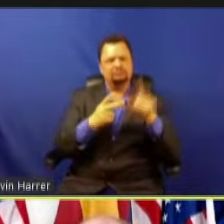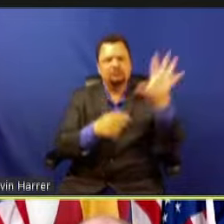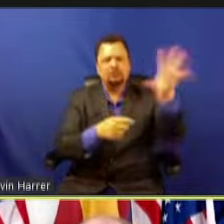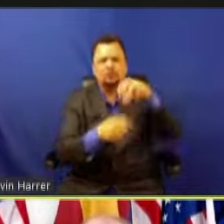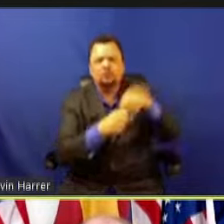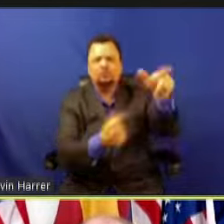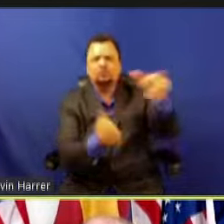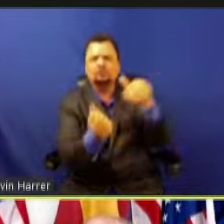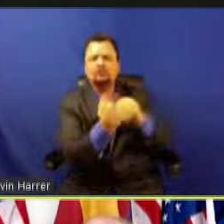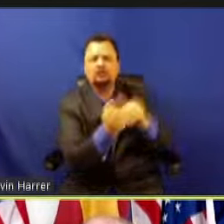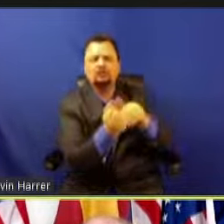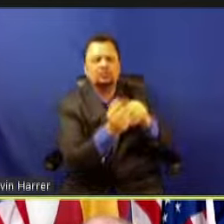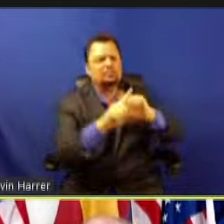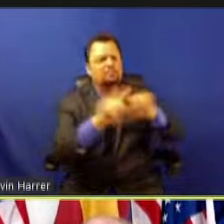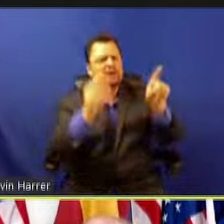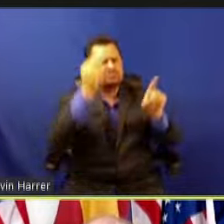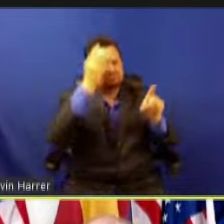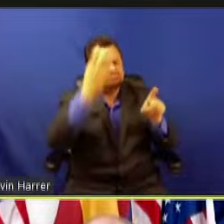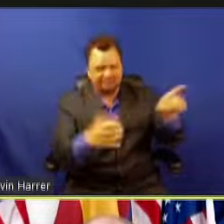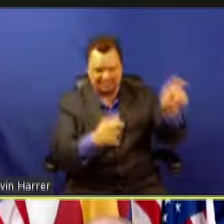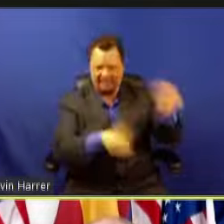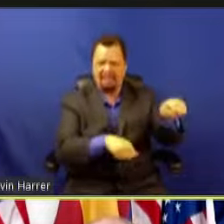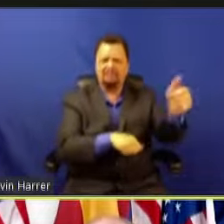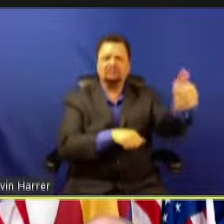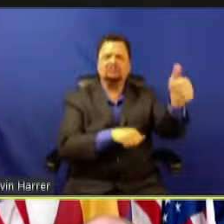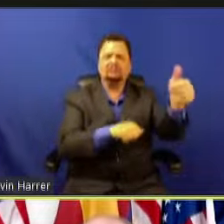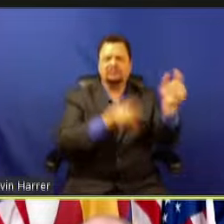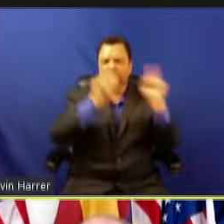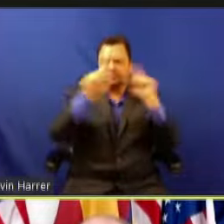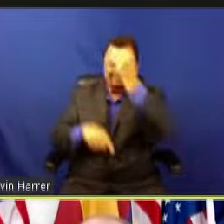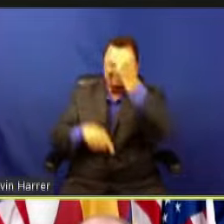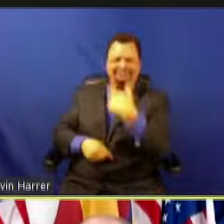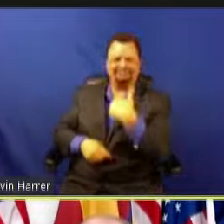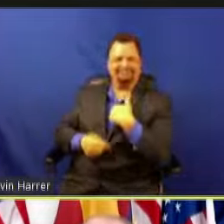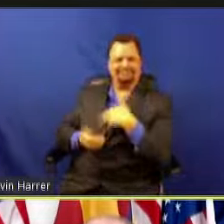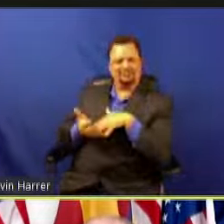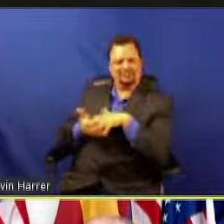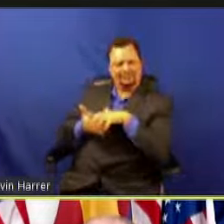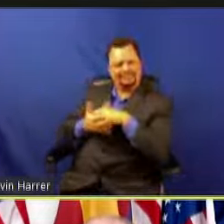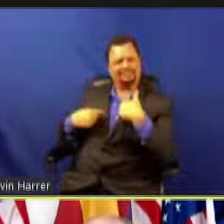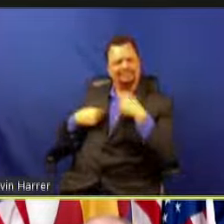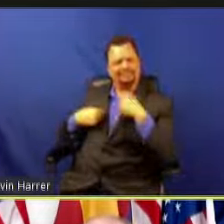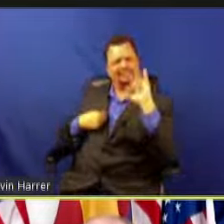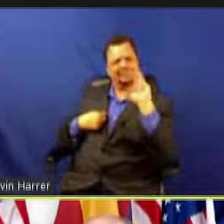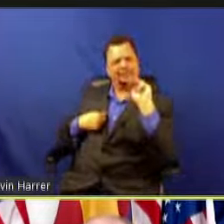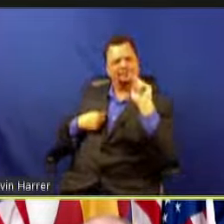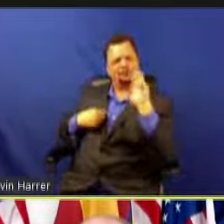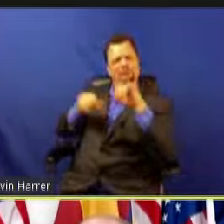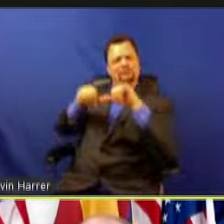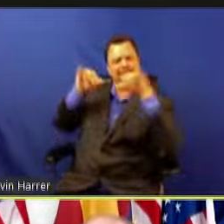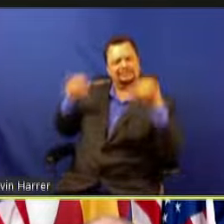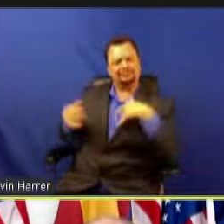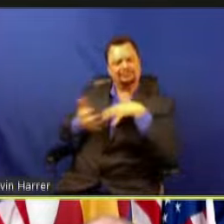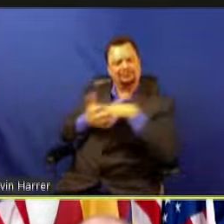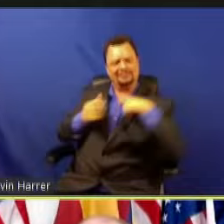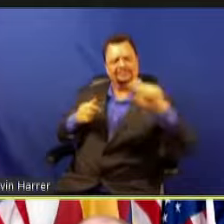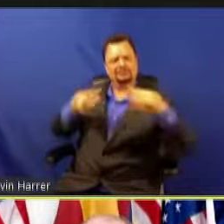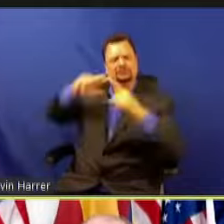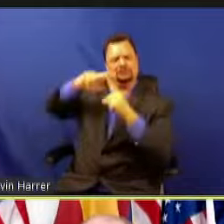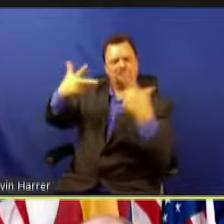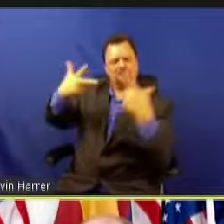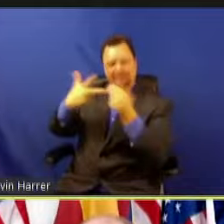system, and and therefore you need the shot. And we now have 2.4% of adults who've